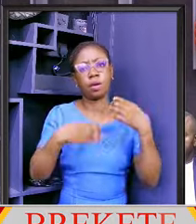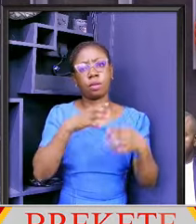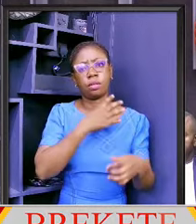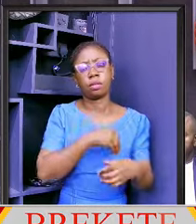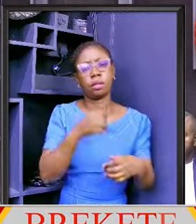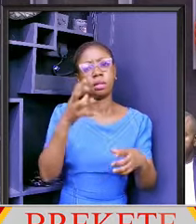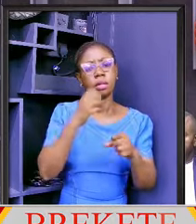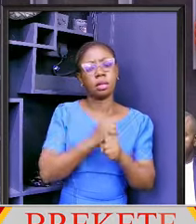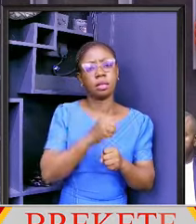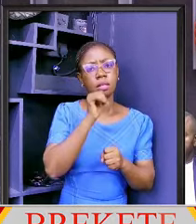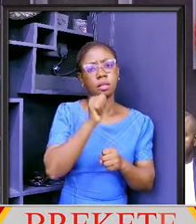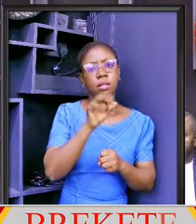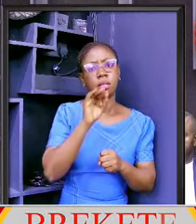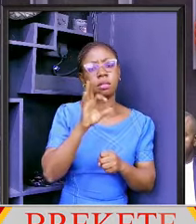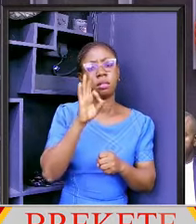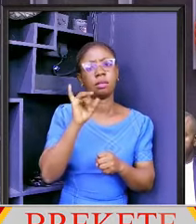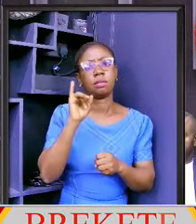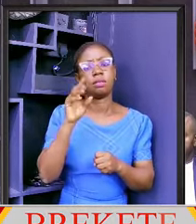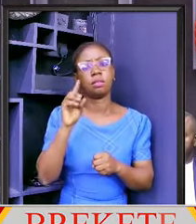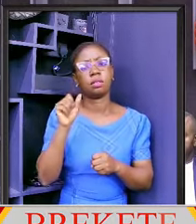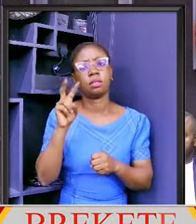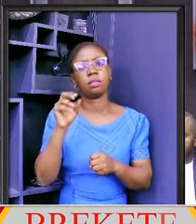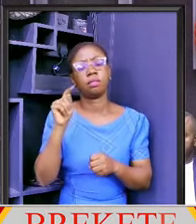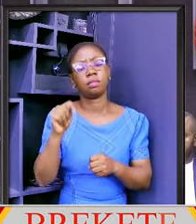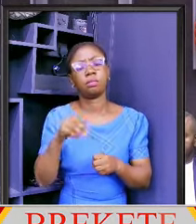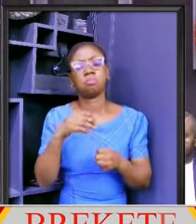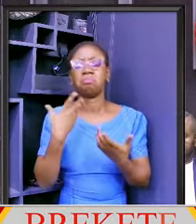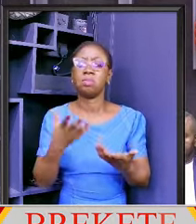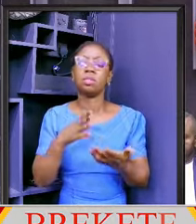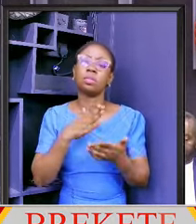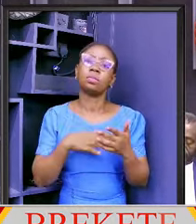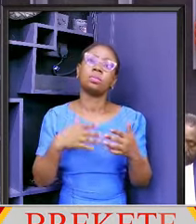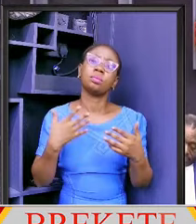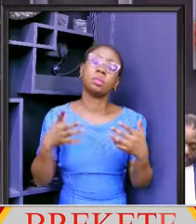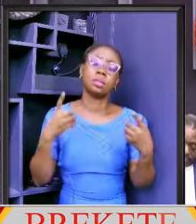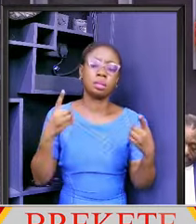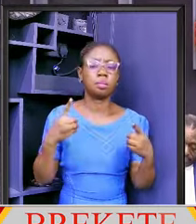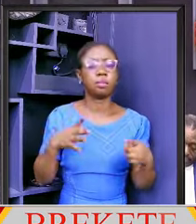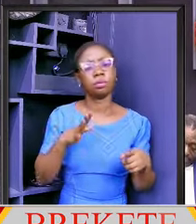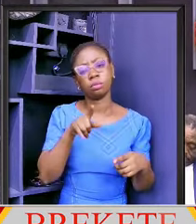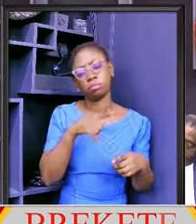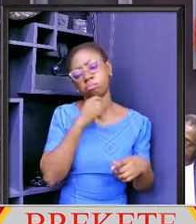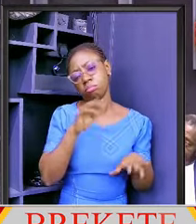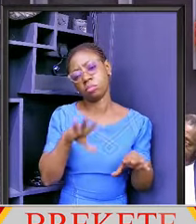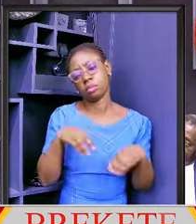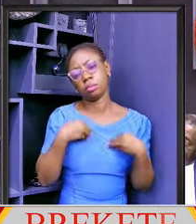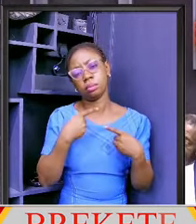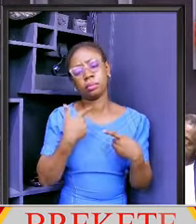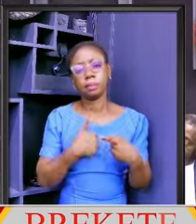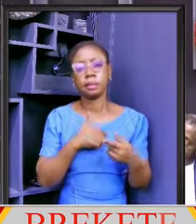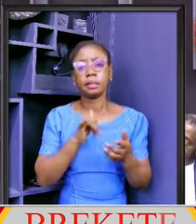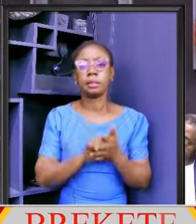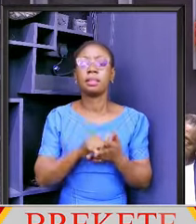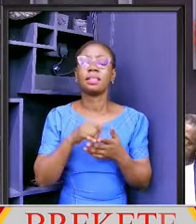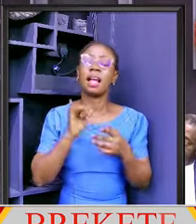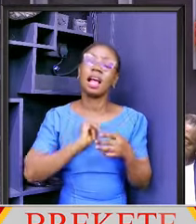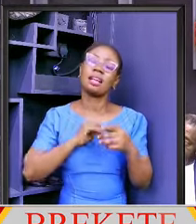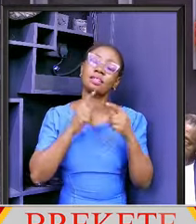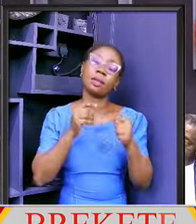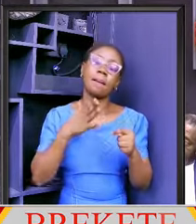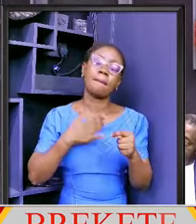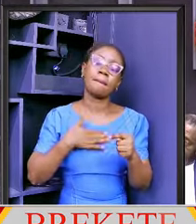I have done it. Unfortunately, something happened. You didn't take it. You didn't take me. Sorry. That was how I relaxed because I have tried my